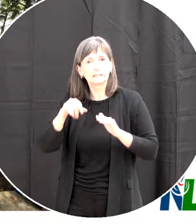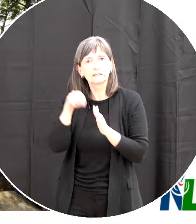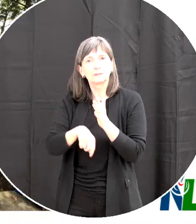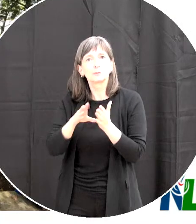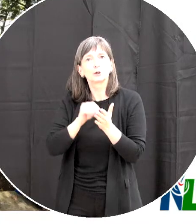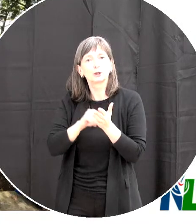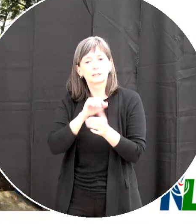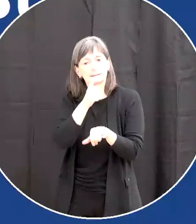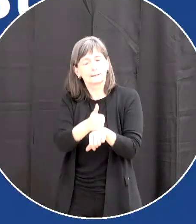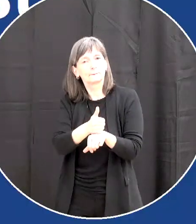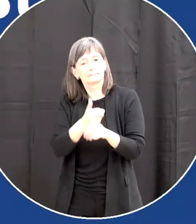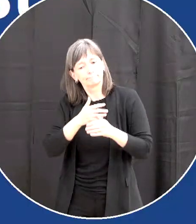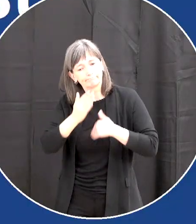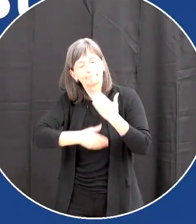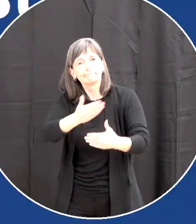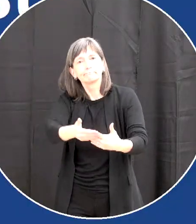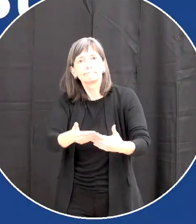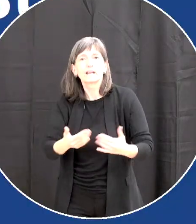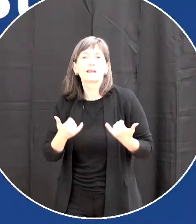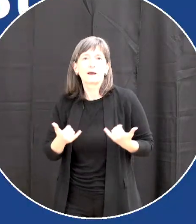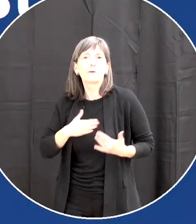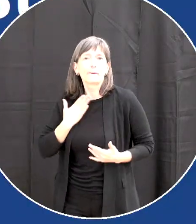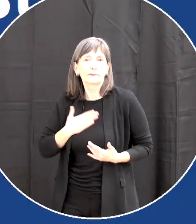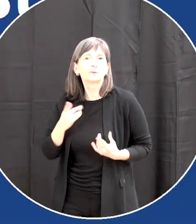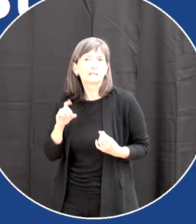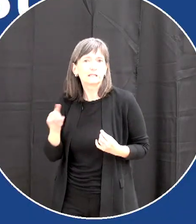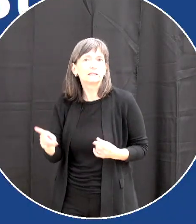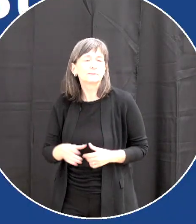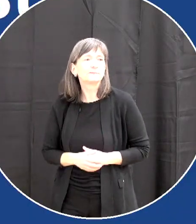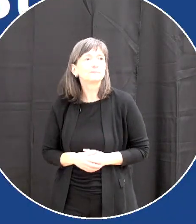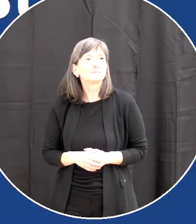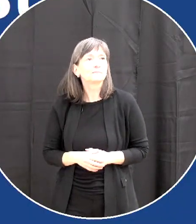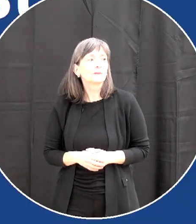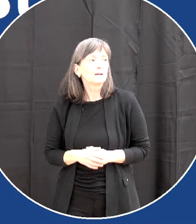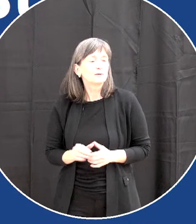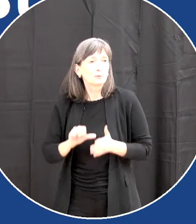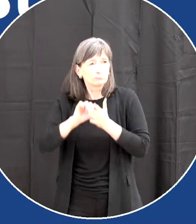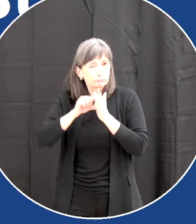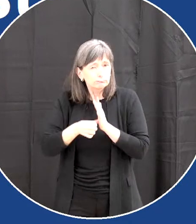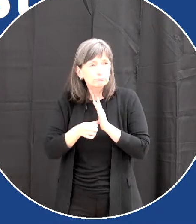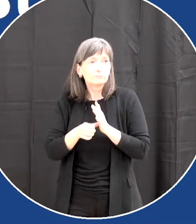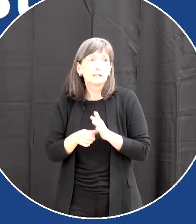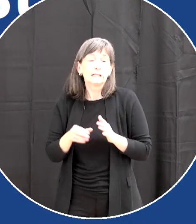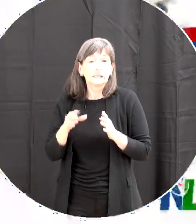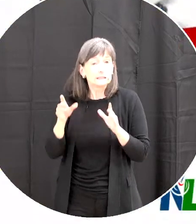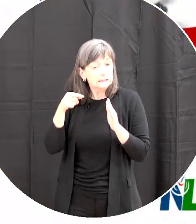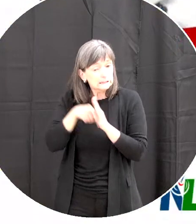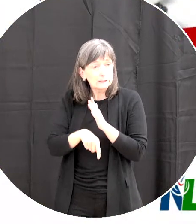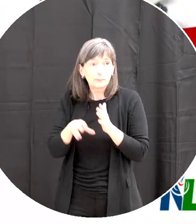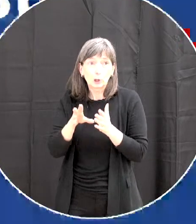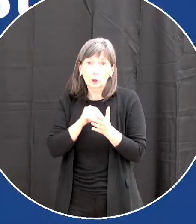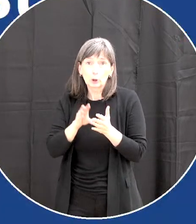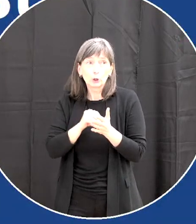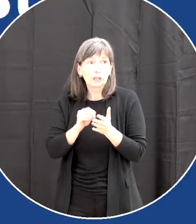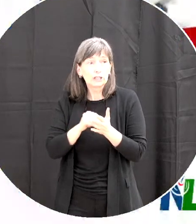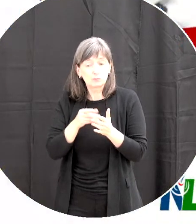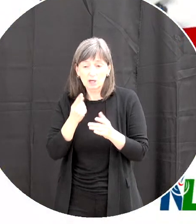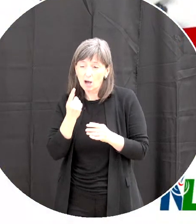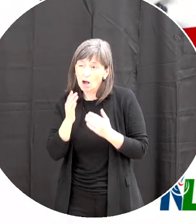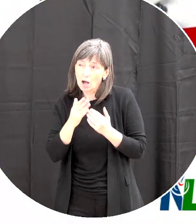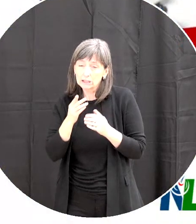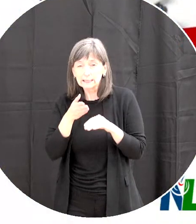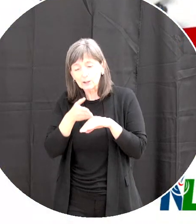So that's summary on the deep learning initiative. Very important to highlight that because we've gone almost just over a year